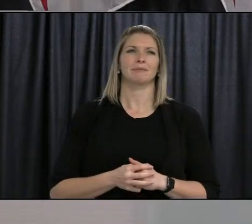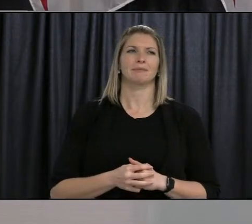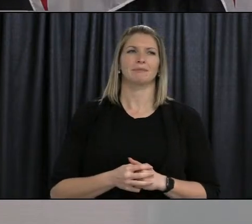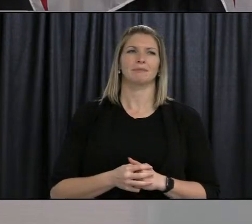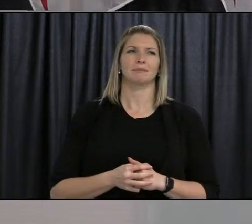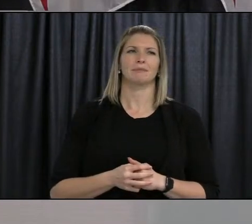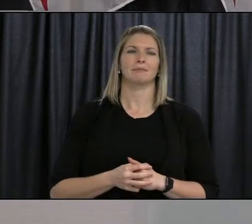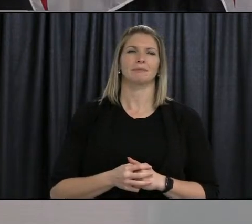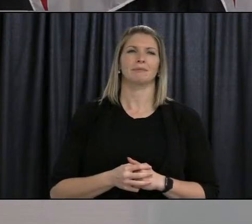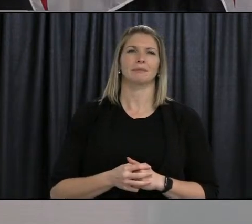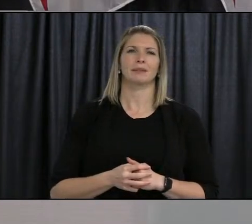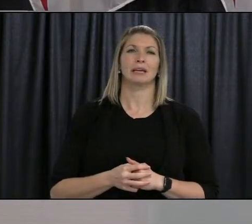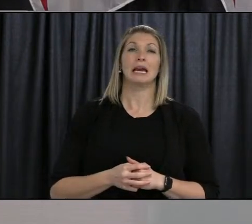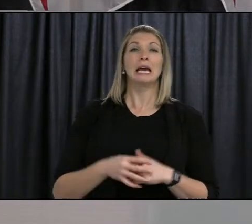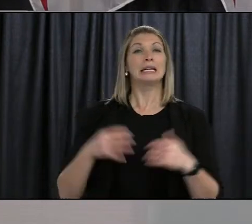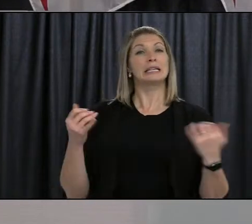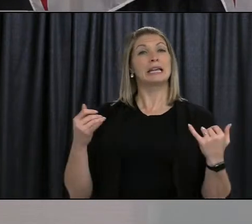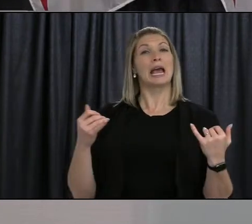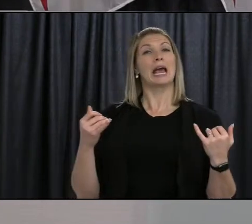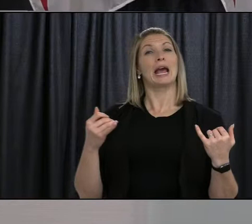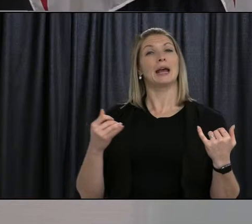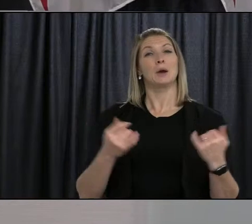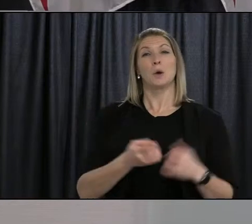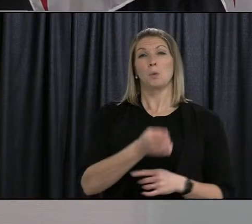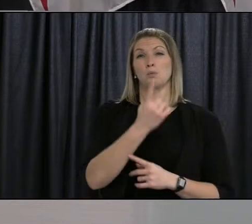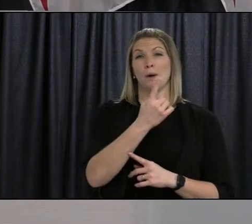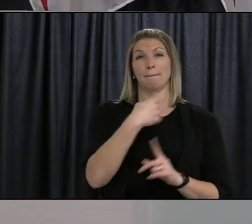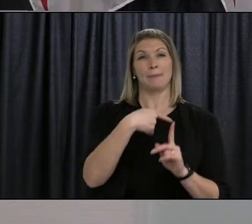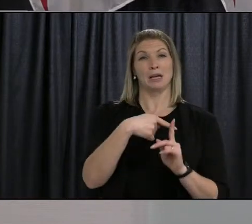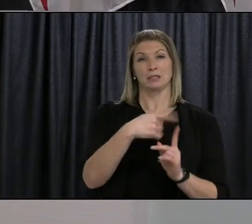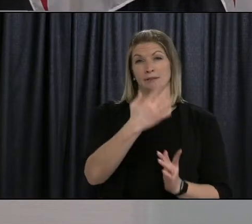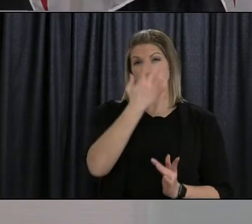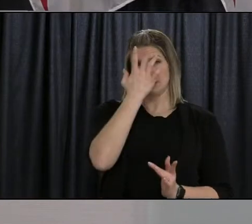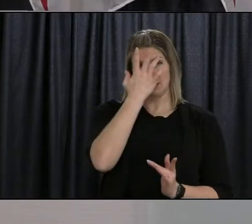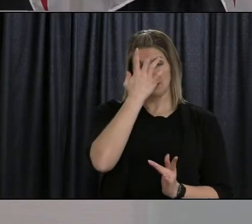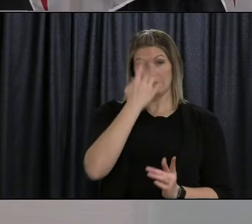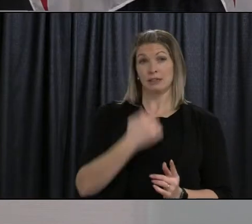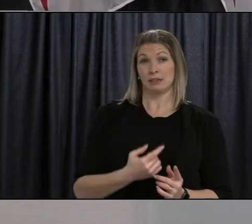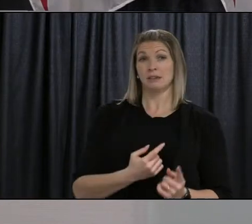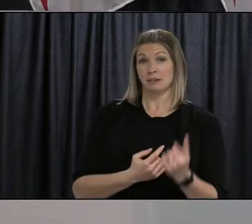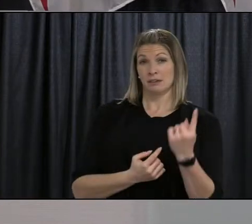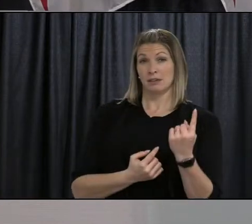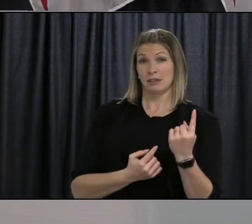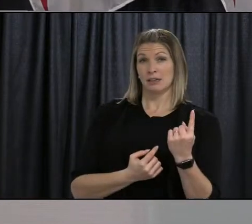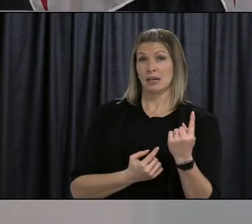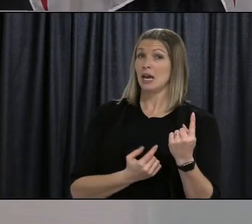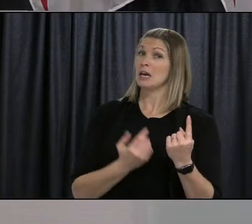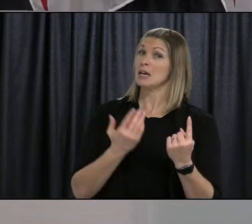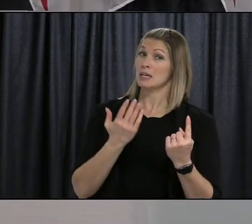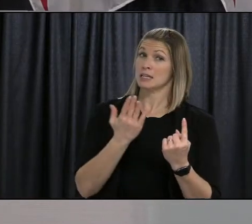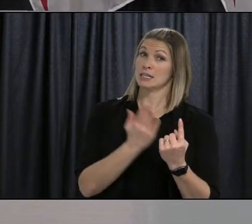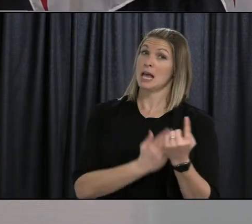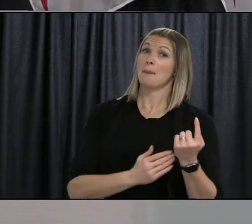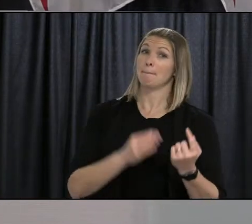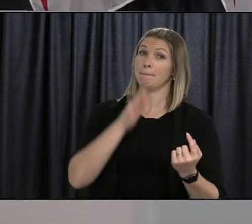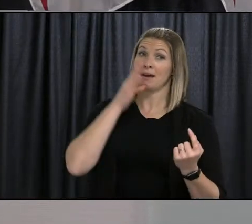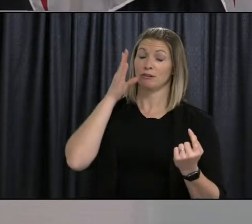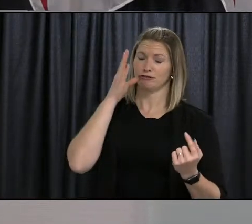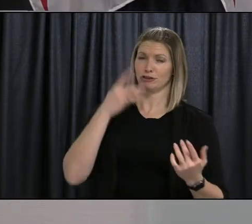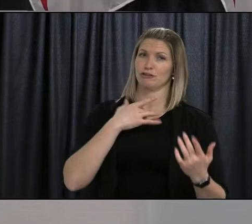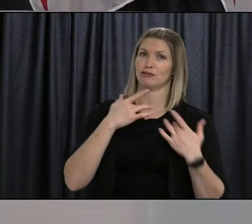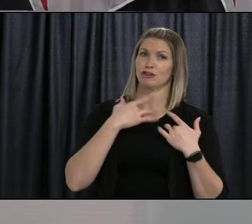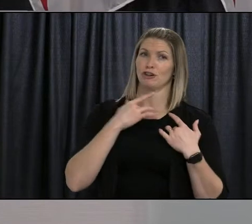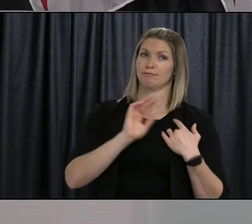that was announced today, undoubtedly this will spark some concern from parents in the area. What should they